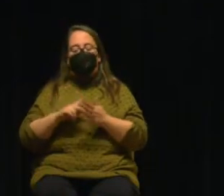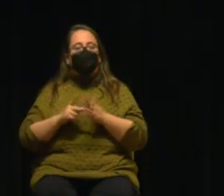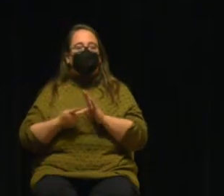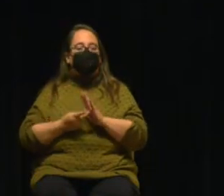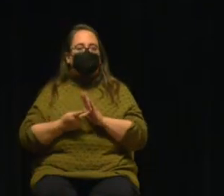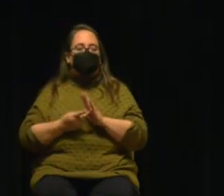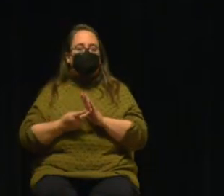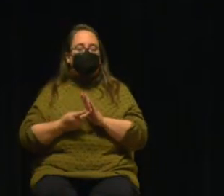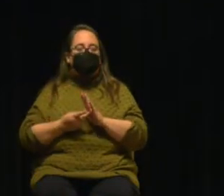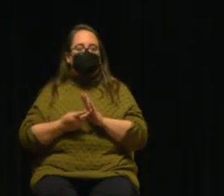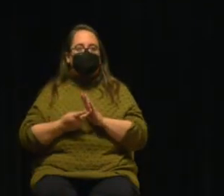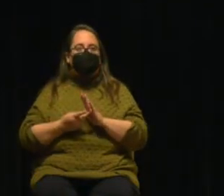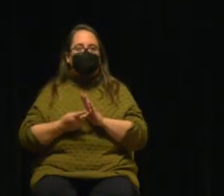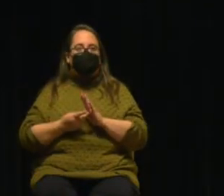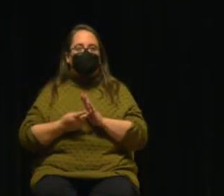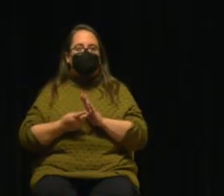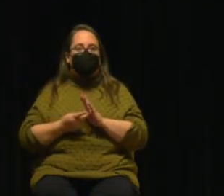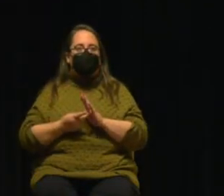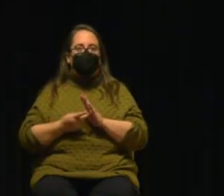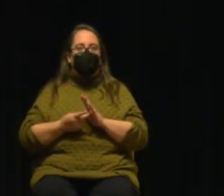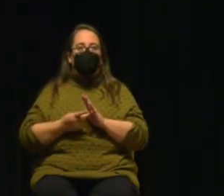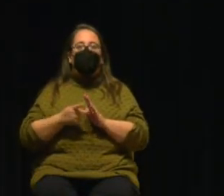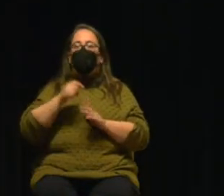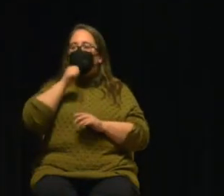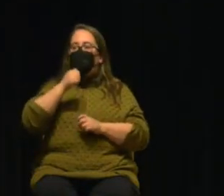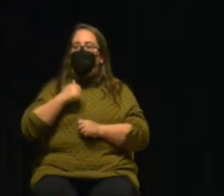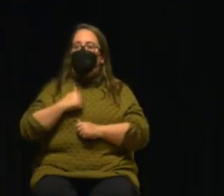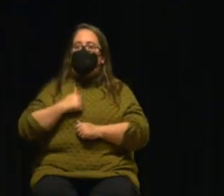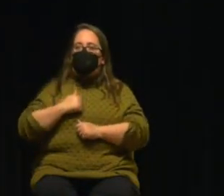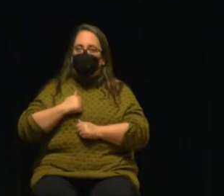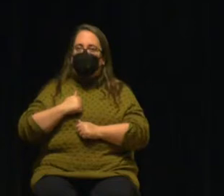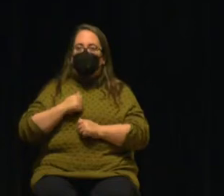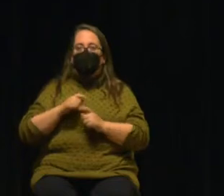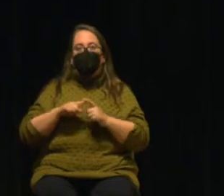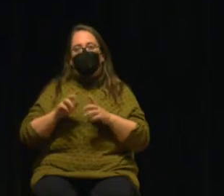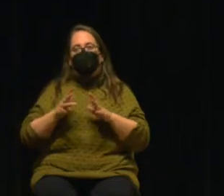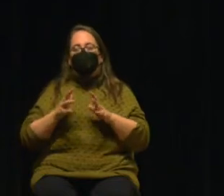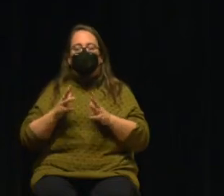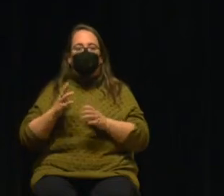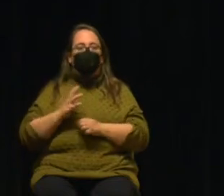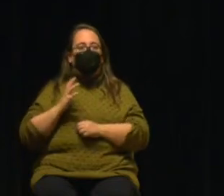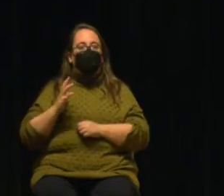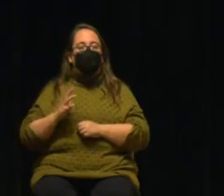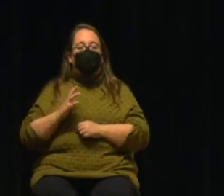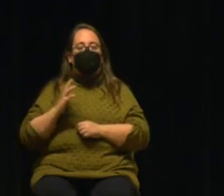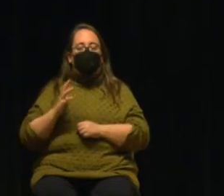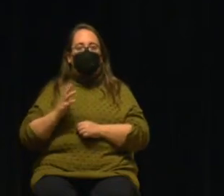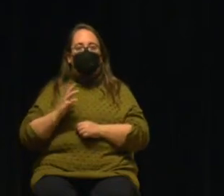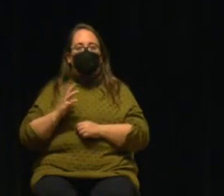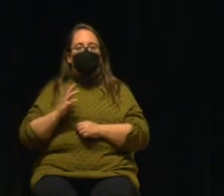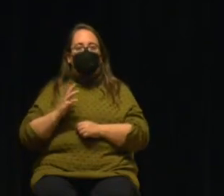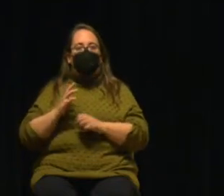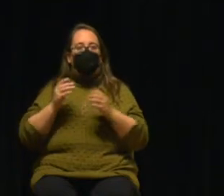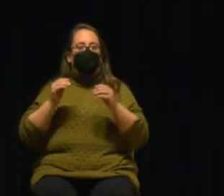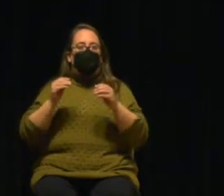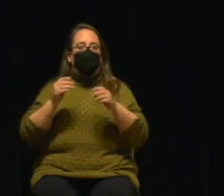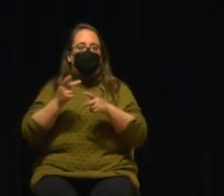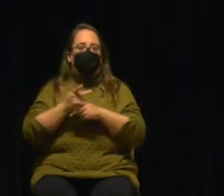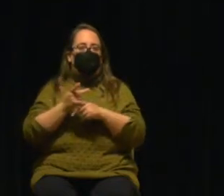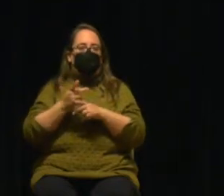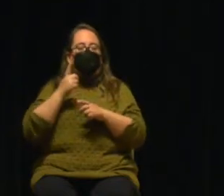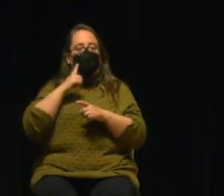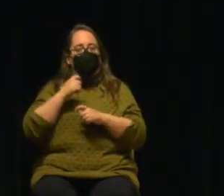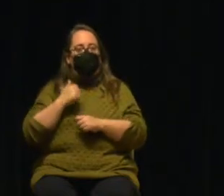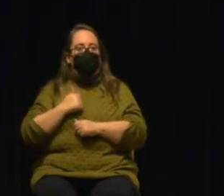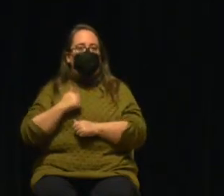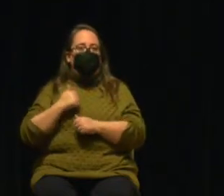essentially, you're not an enlisted man, but you are sort of like an official storekeeper for a